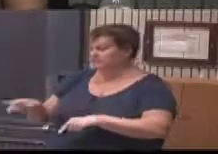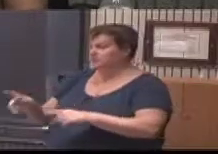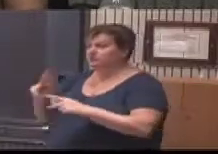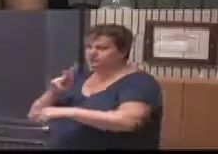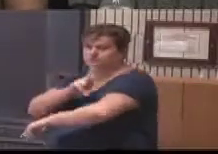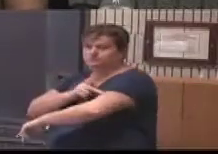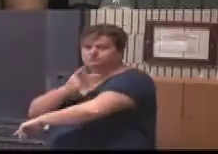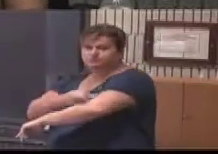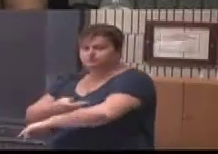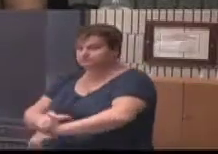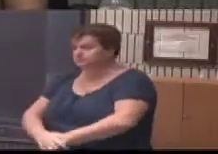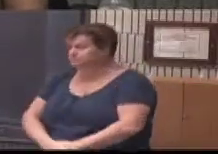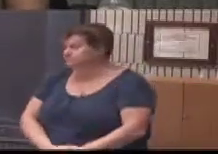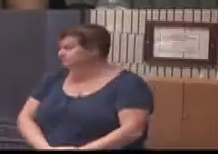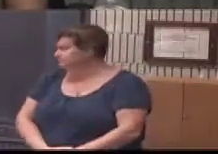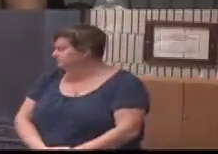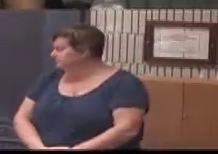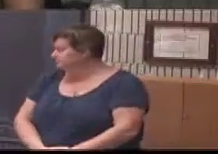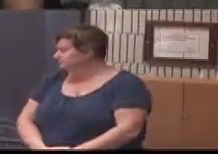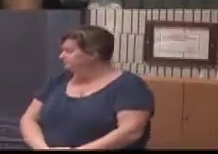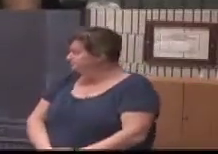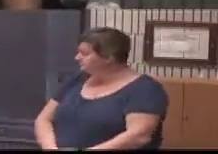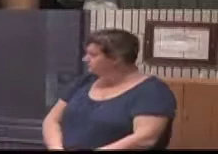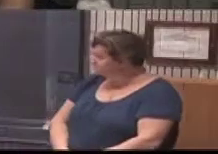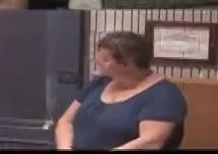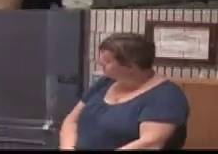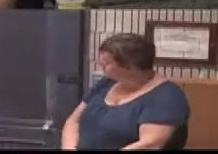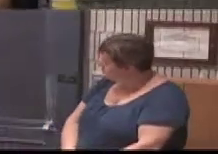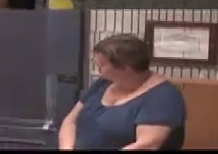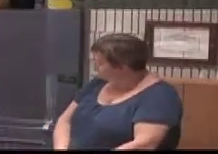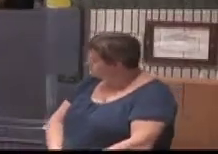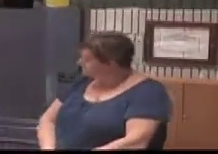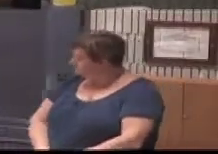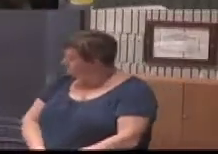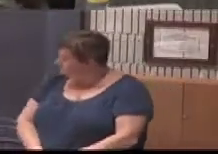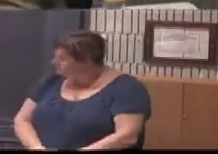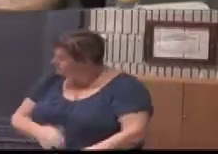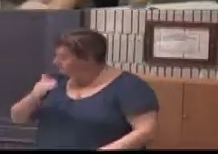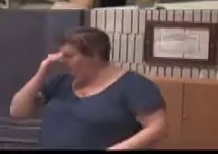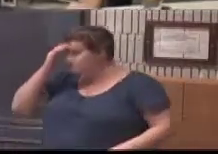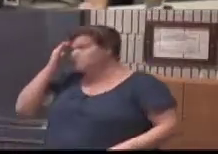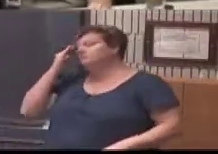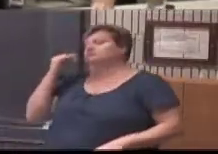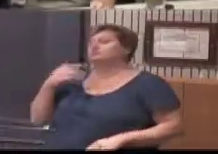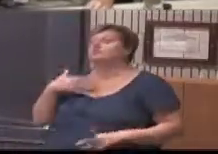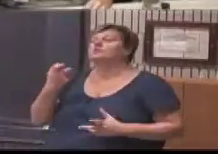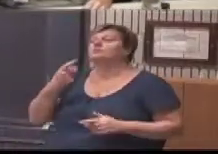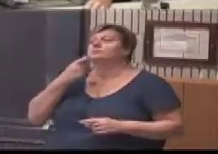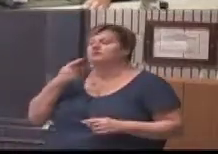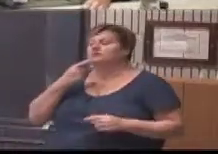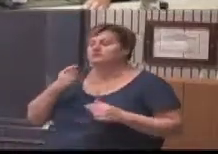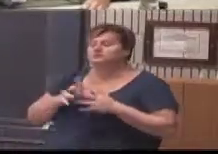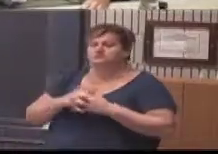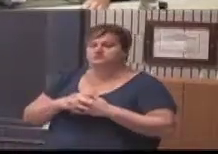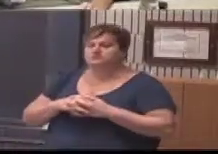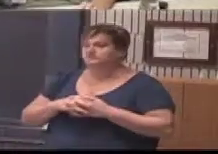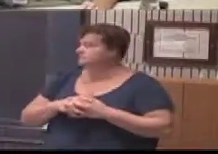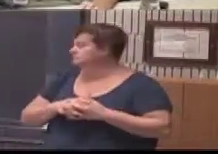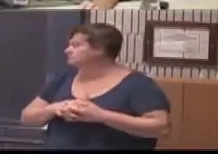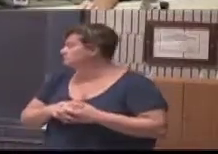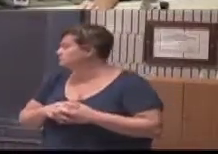does. Do you want to? Yeah, I just want to mention that